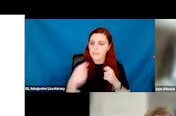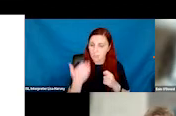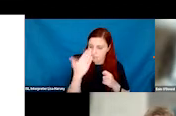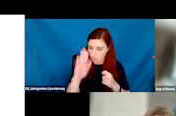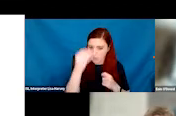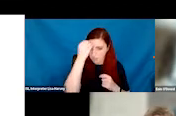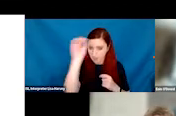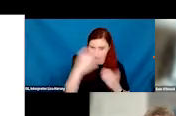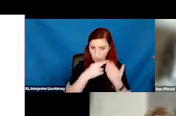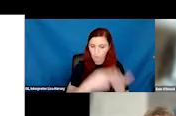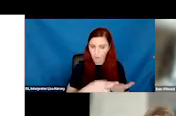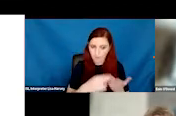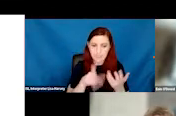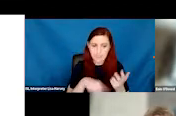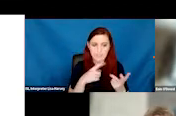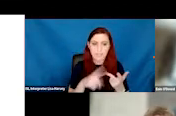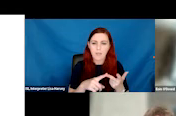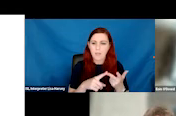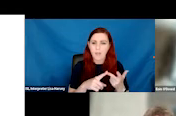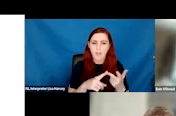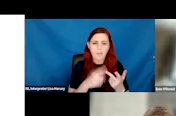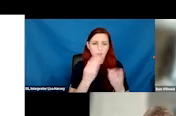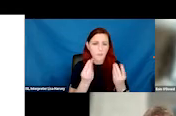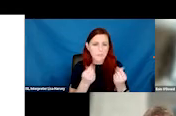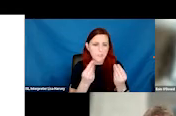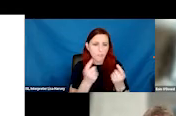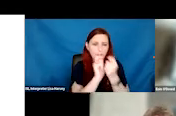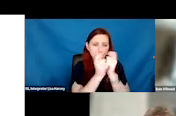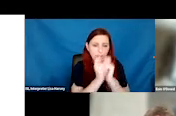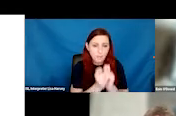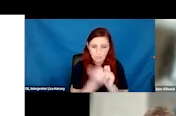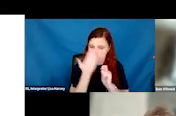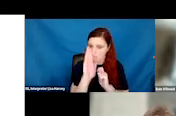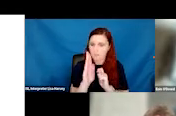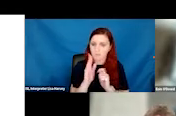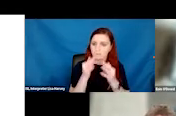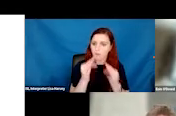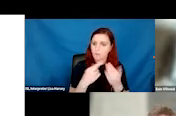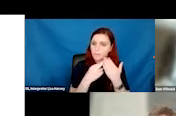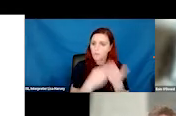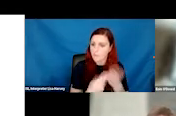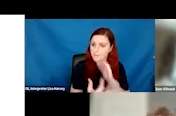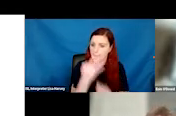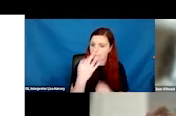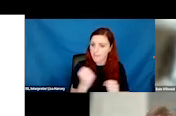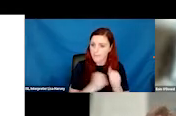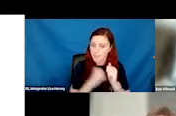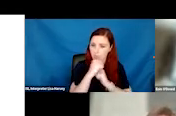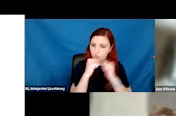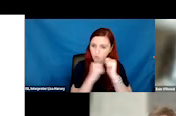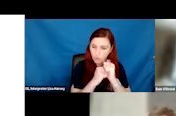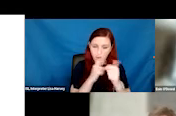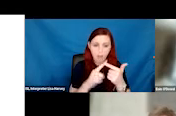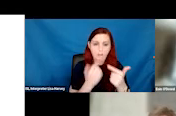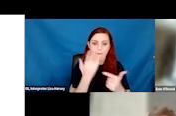with the requirements. Certain material alterations have to comply with requirements where they have a structure, a fire safety, or an